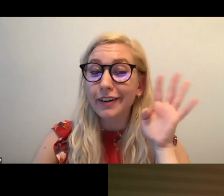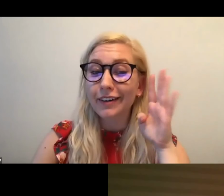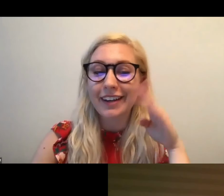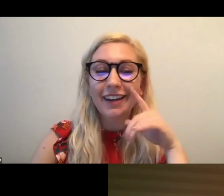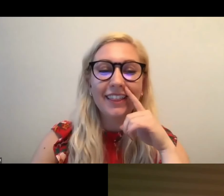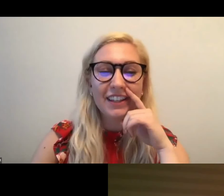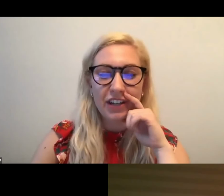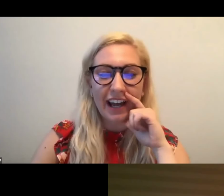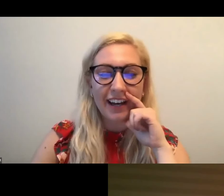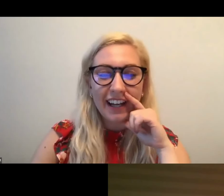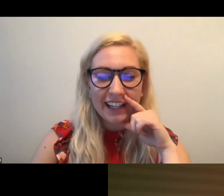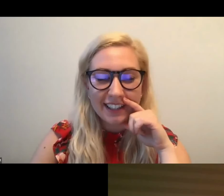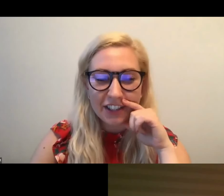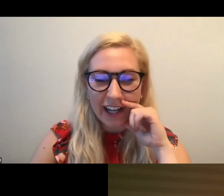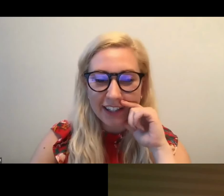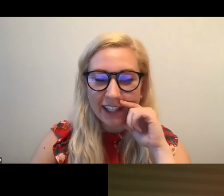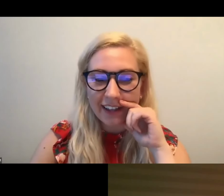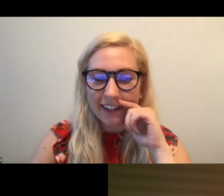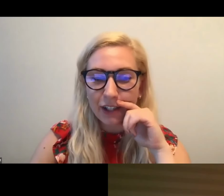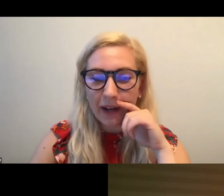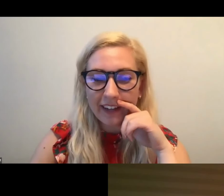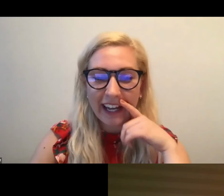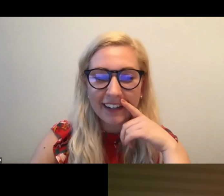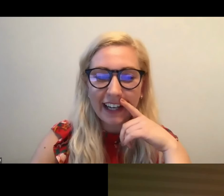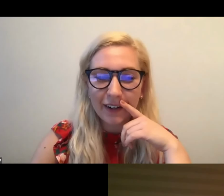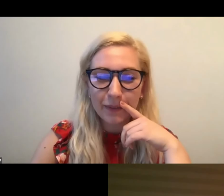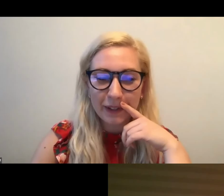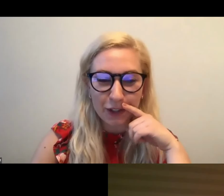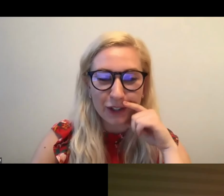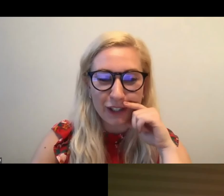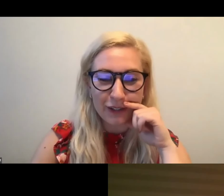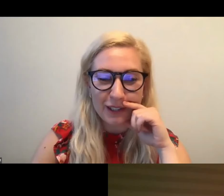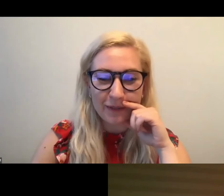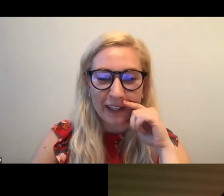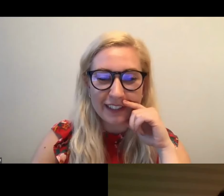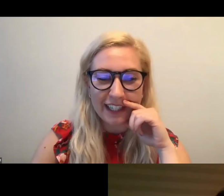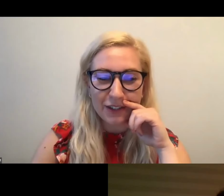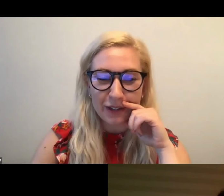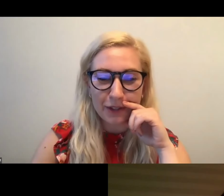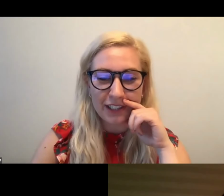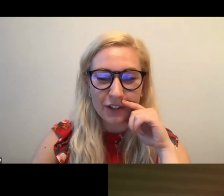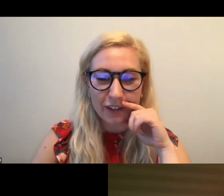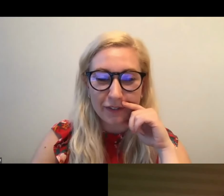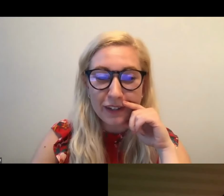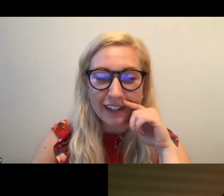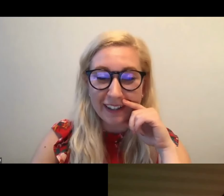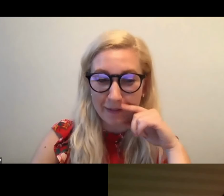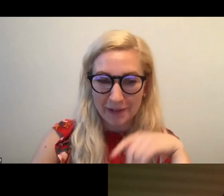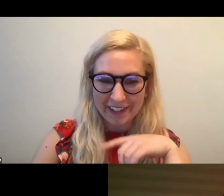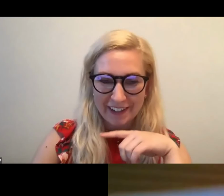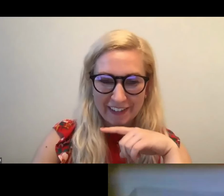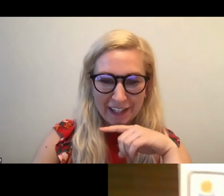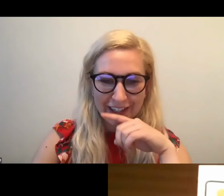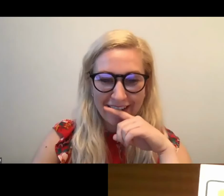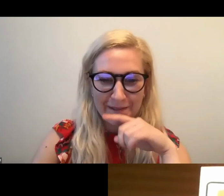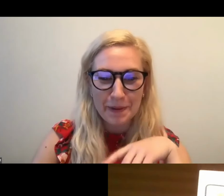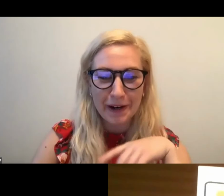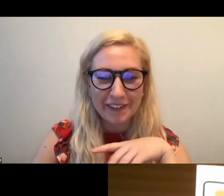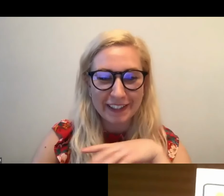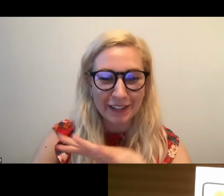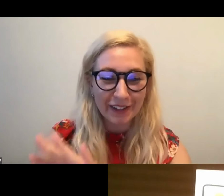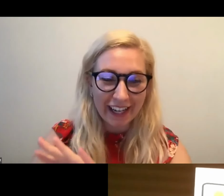jargon alert in the chat. And Deeksha, actually, I think you have a handout that you're going to use to be able to interrupt your sister if you need a little bit more clarification.